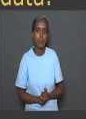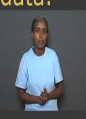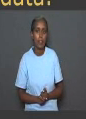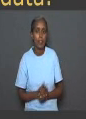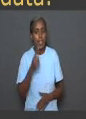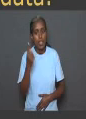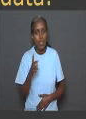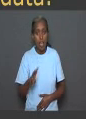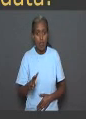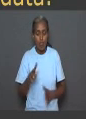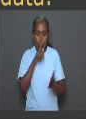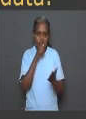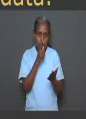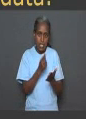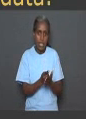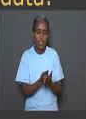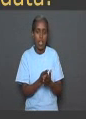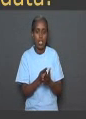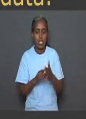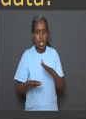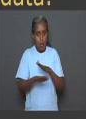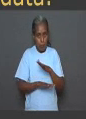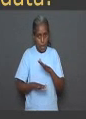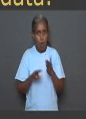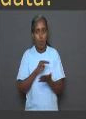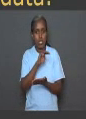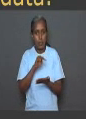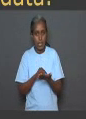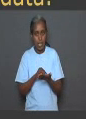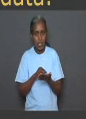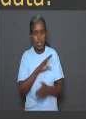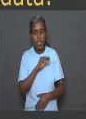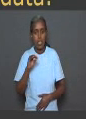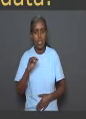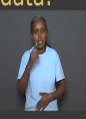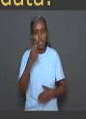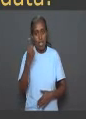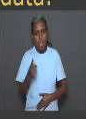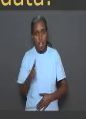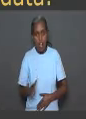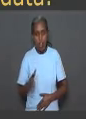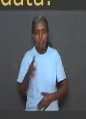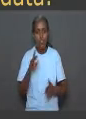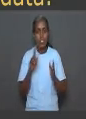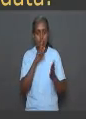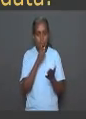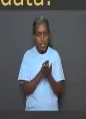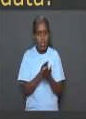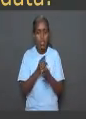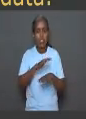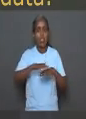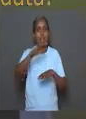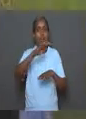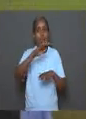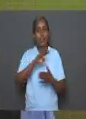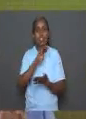Half of the data is below the median and half of the data is above the